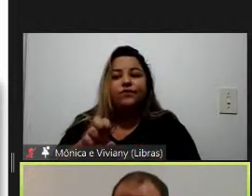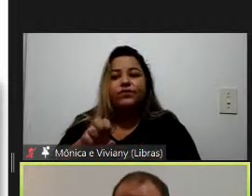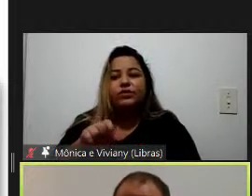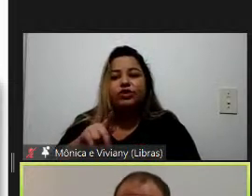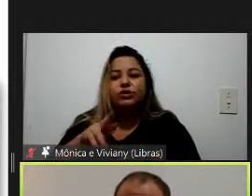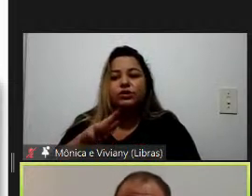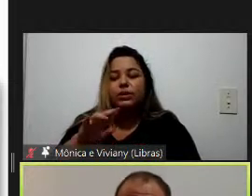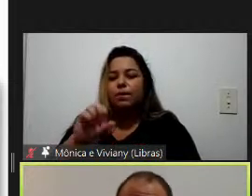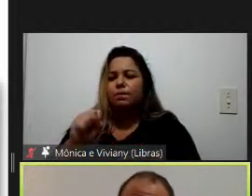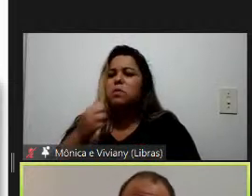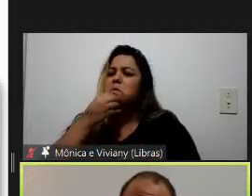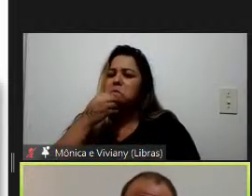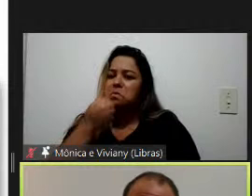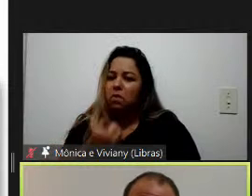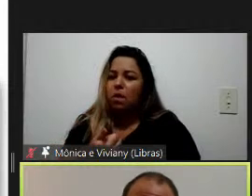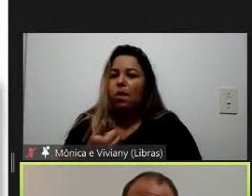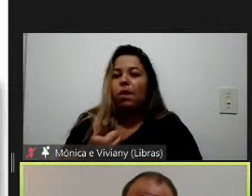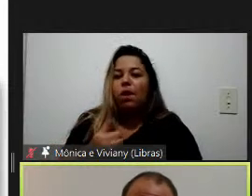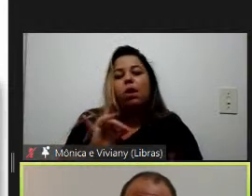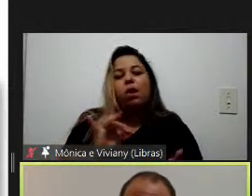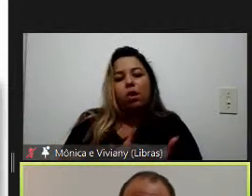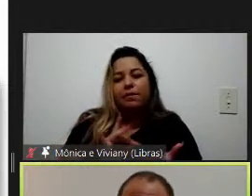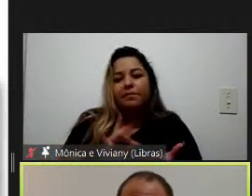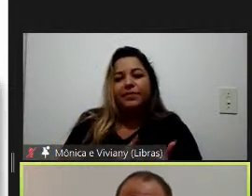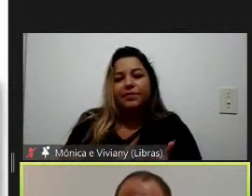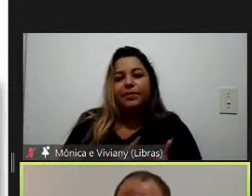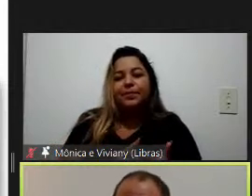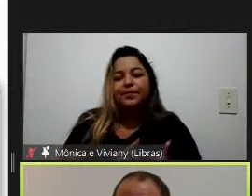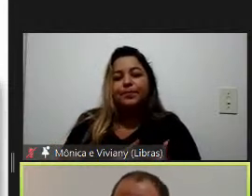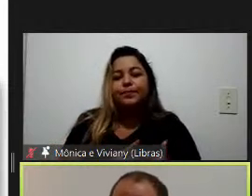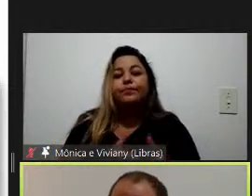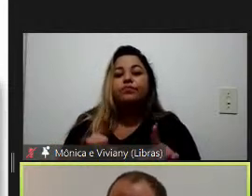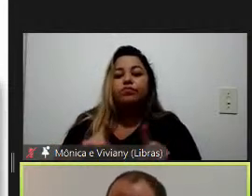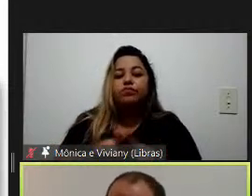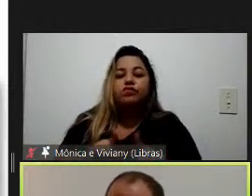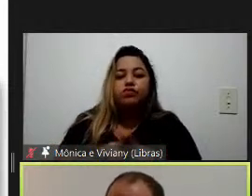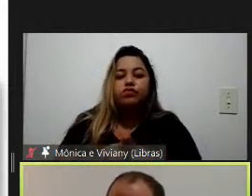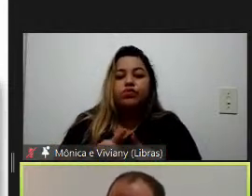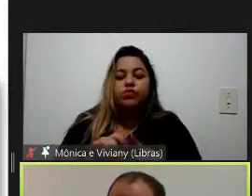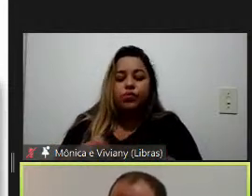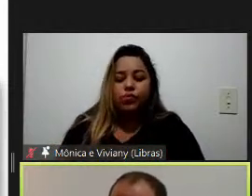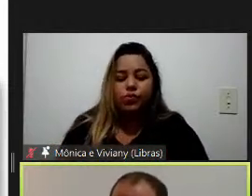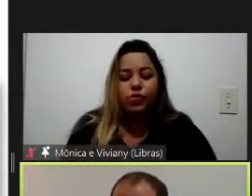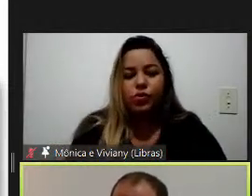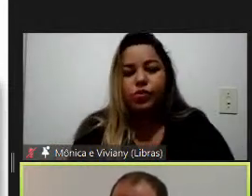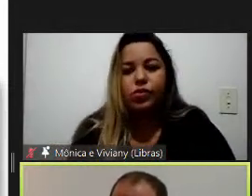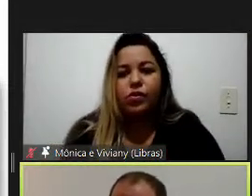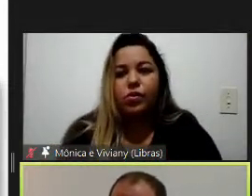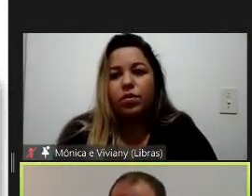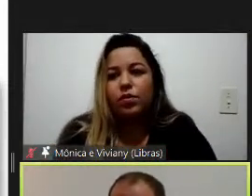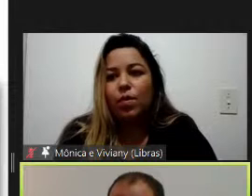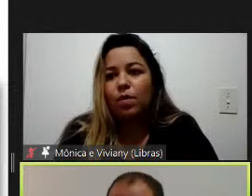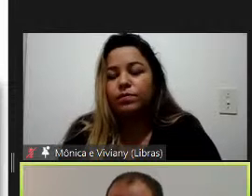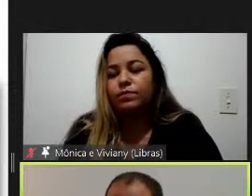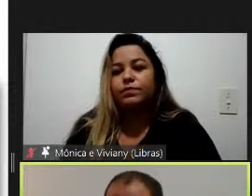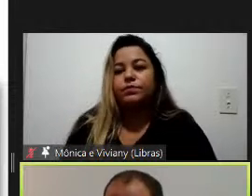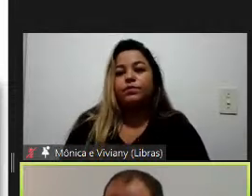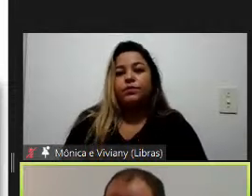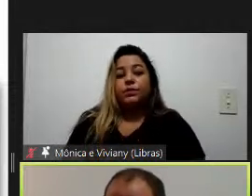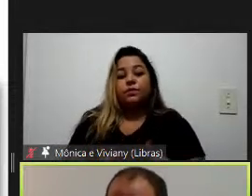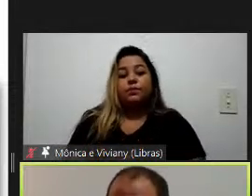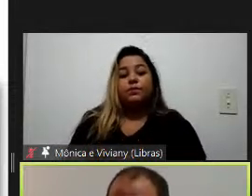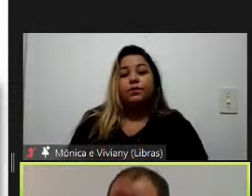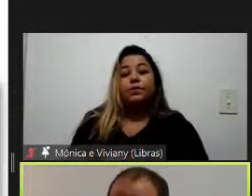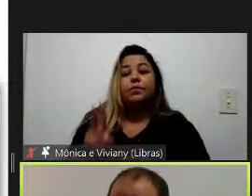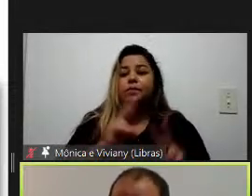cereals. Here on the left side, we see the consumption of ultra-processed foods in